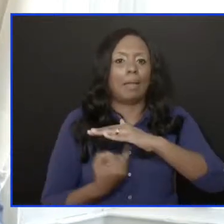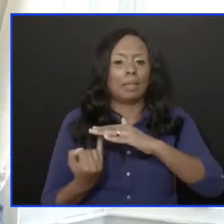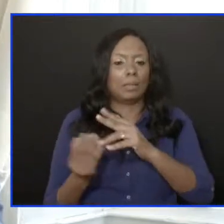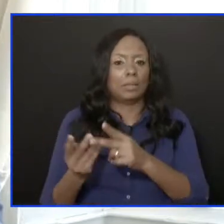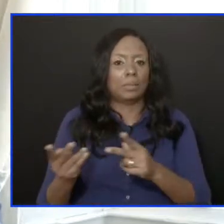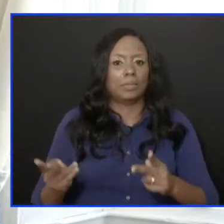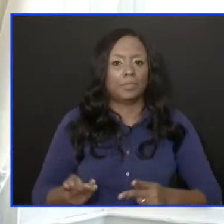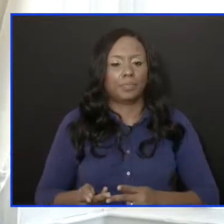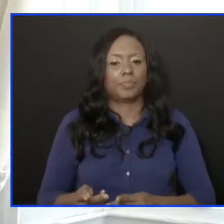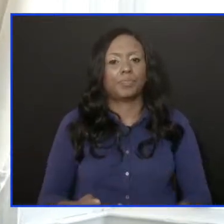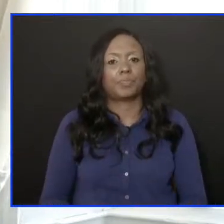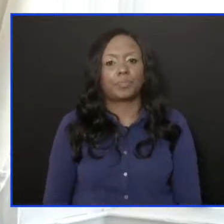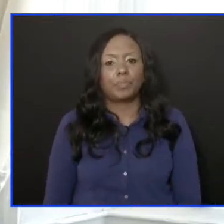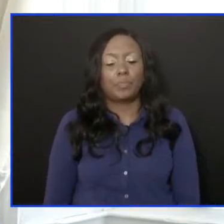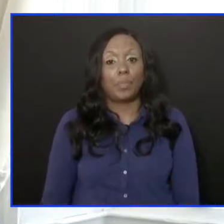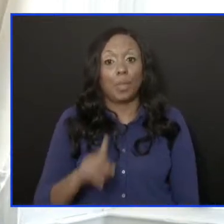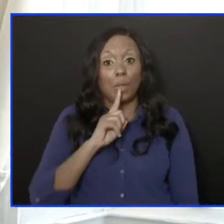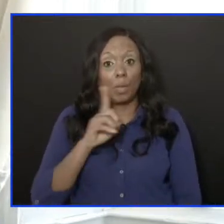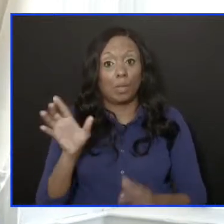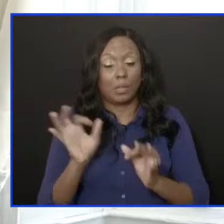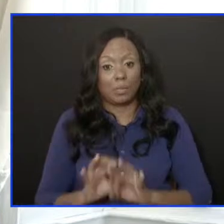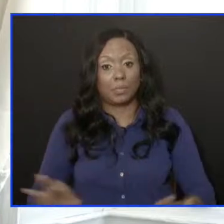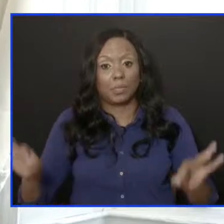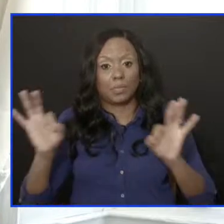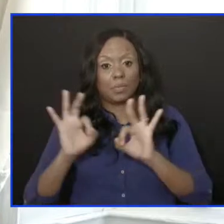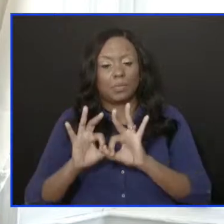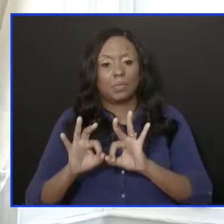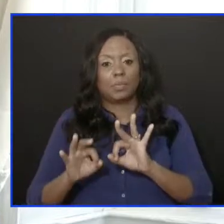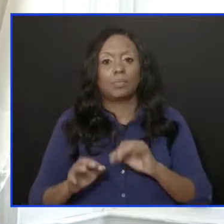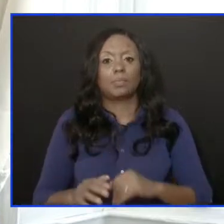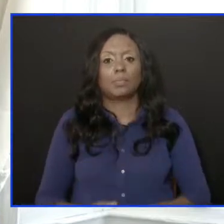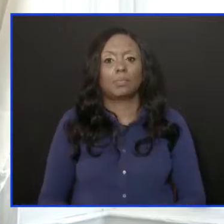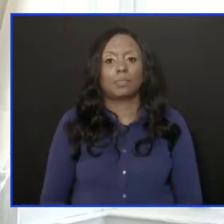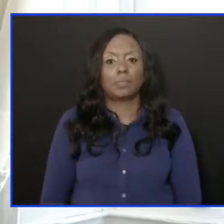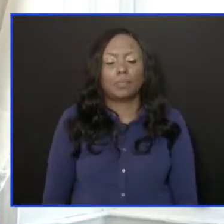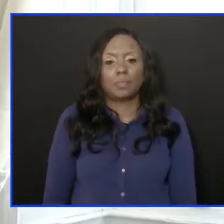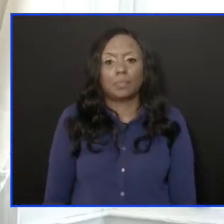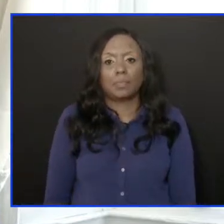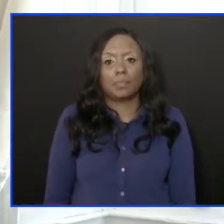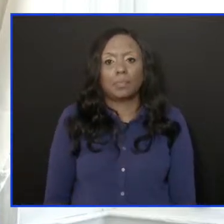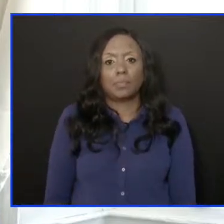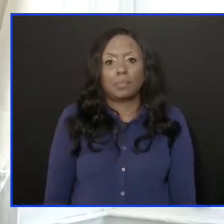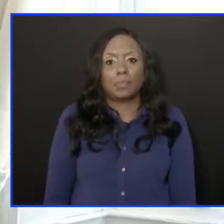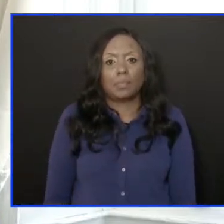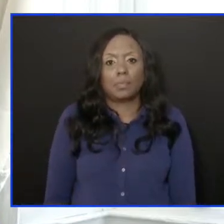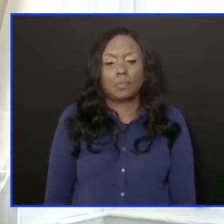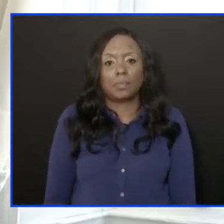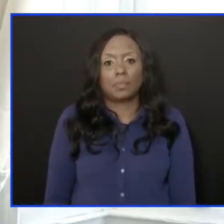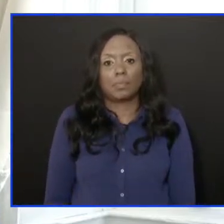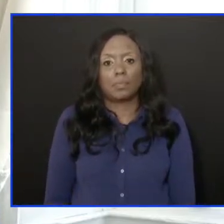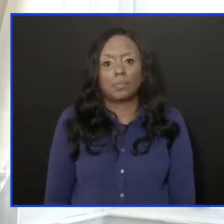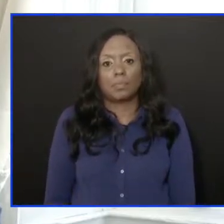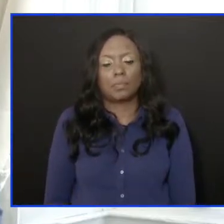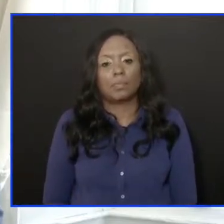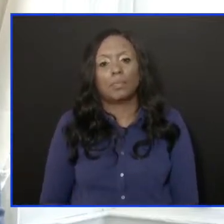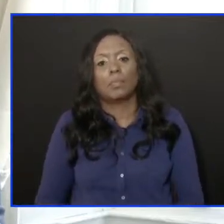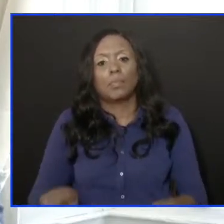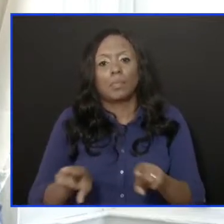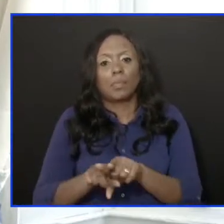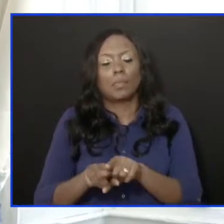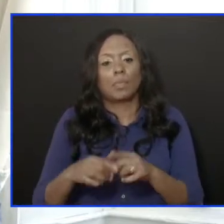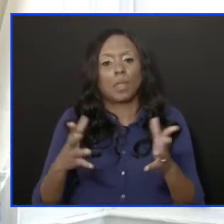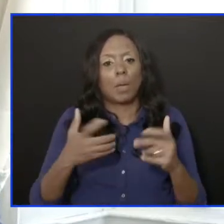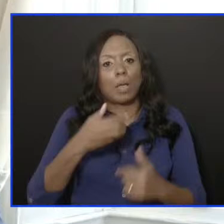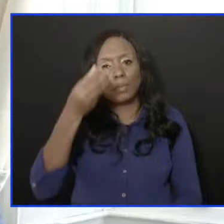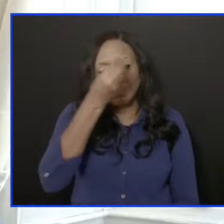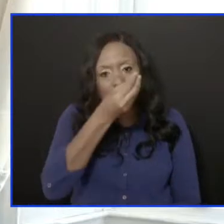country. And this, I think, is very important. But I just wanted to take the opportunity to tell you something which I think is important. I started off by saying